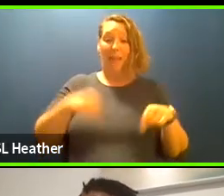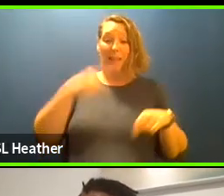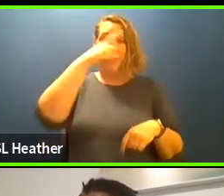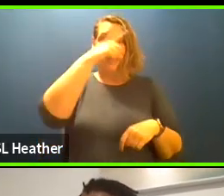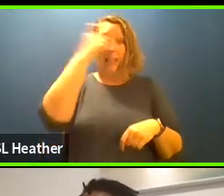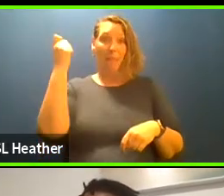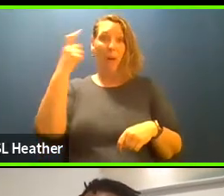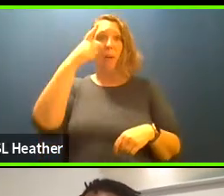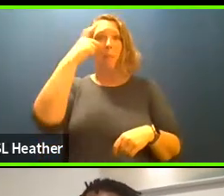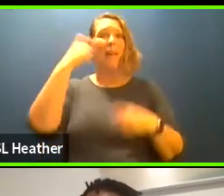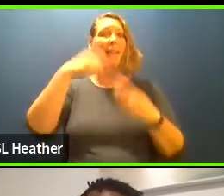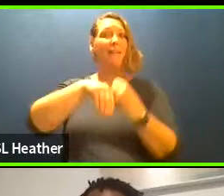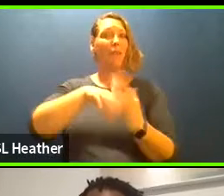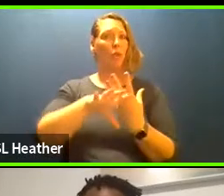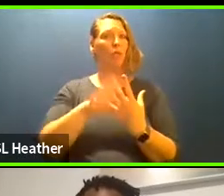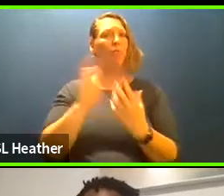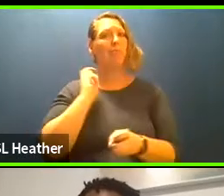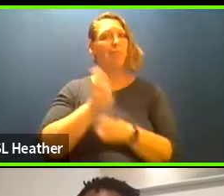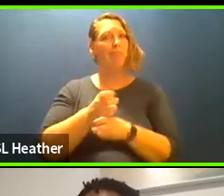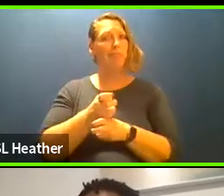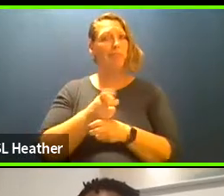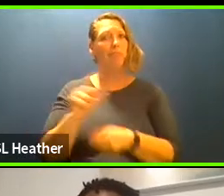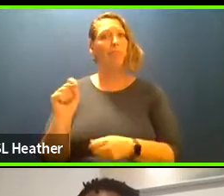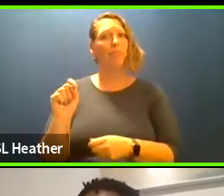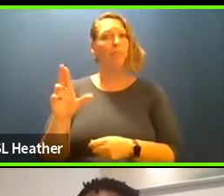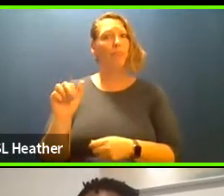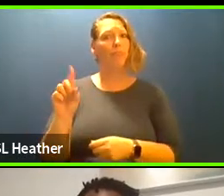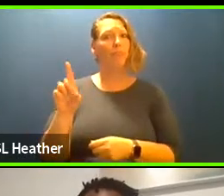being virtual, it's really hard to do trades.